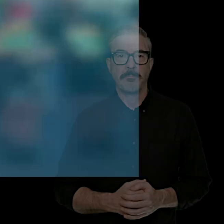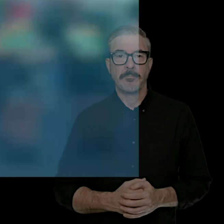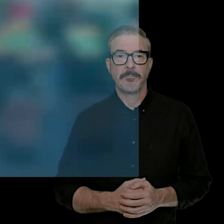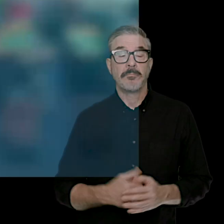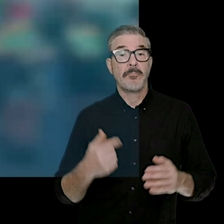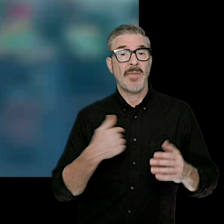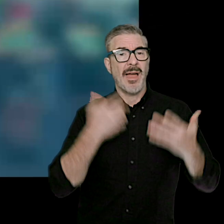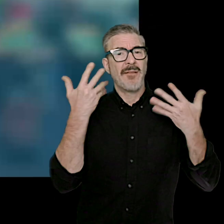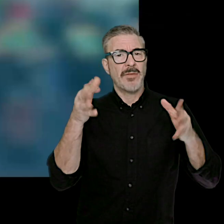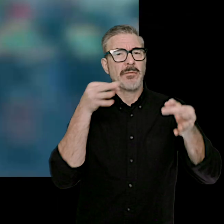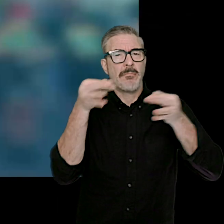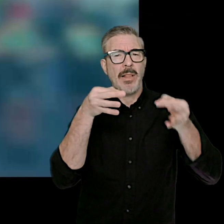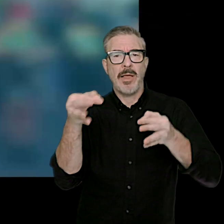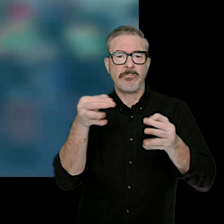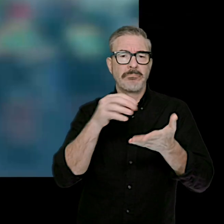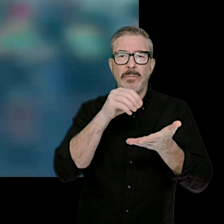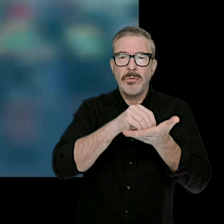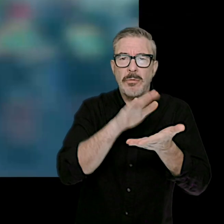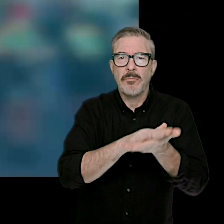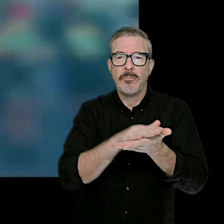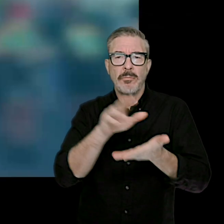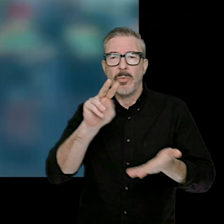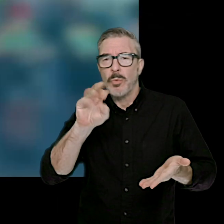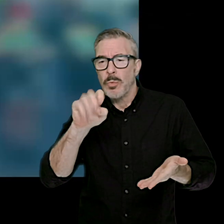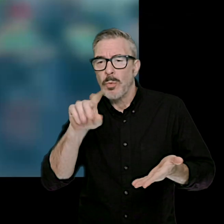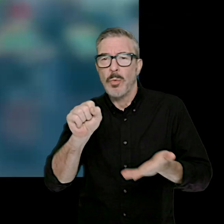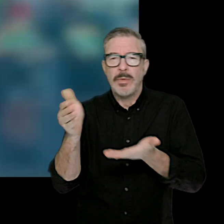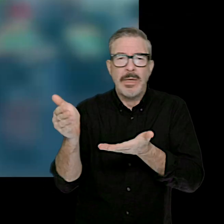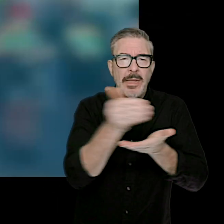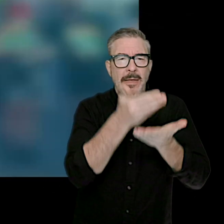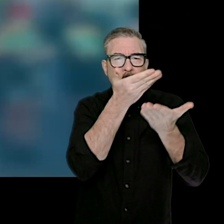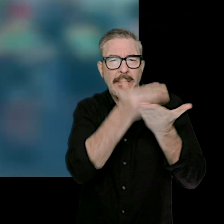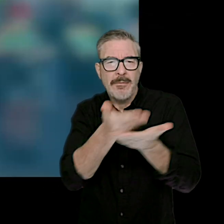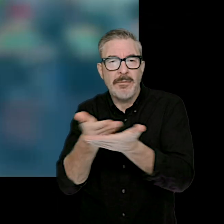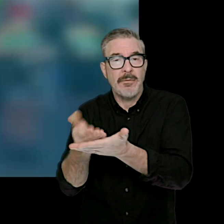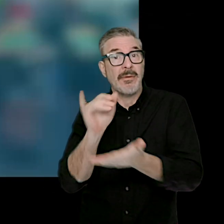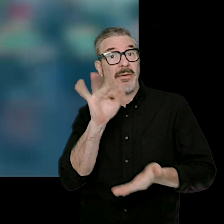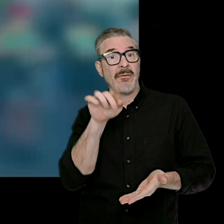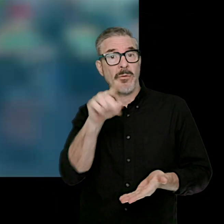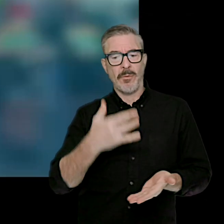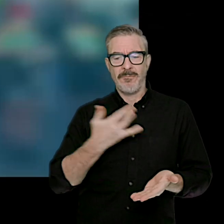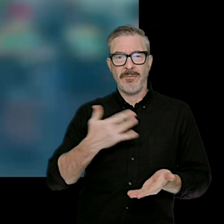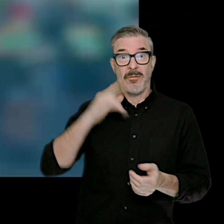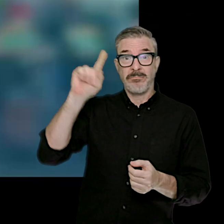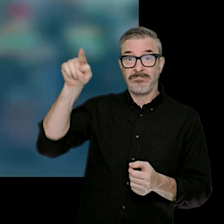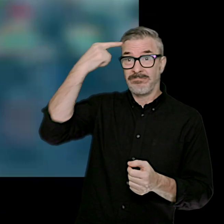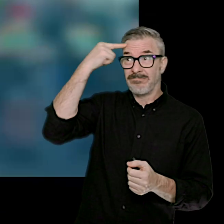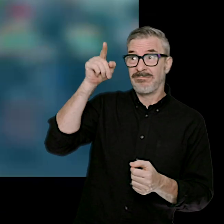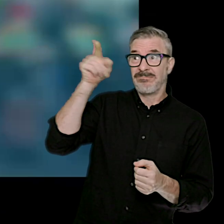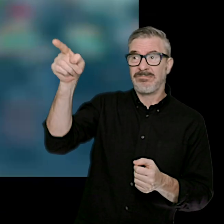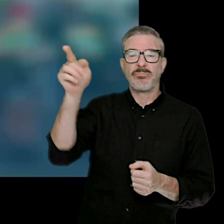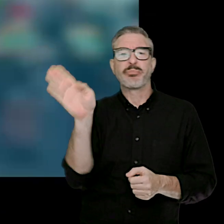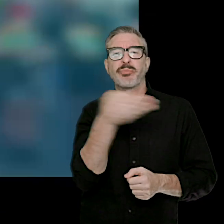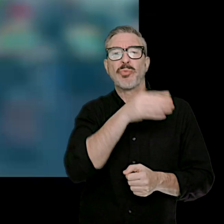As I mentioned, we'll be talking about how to take documentation or collect evidence